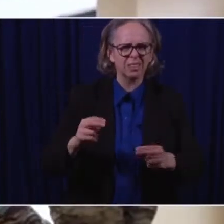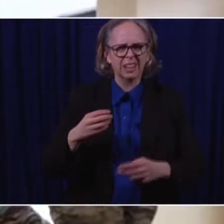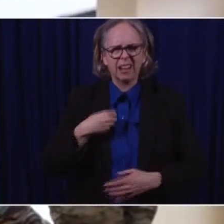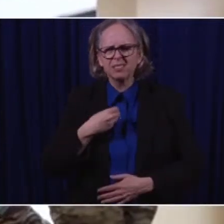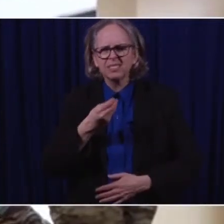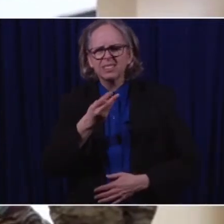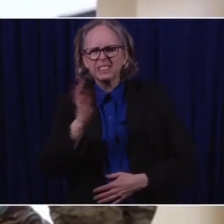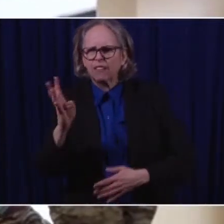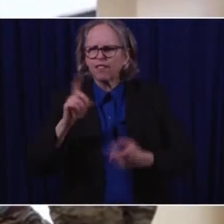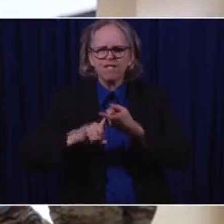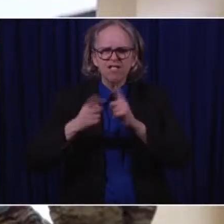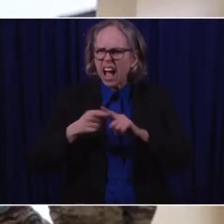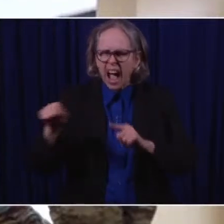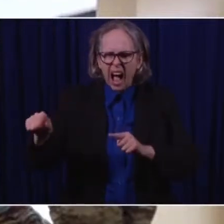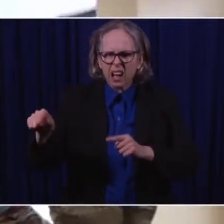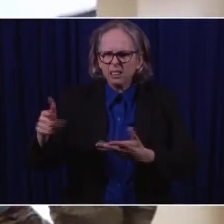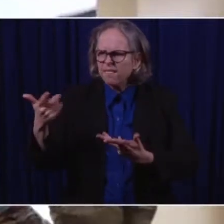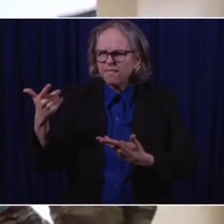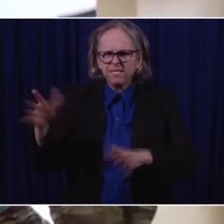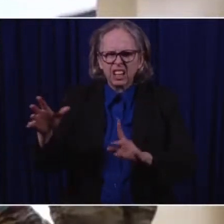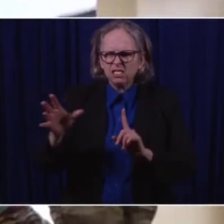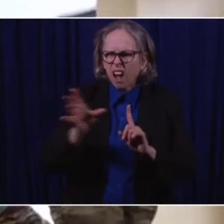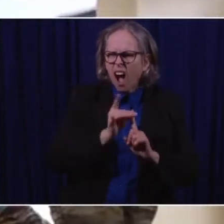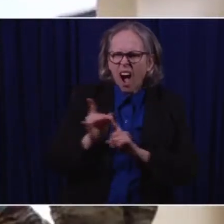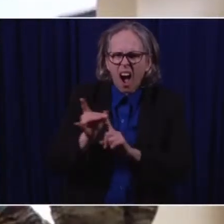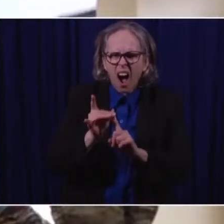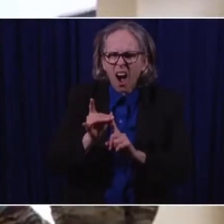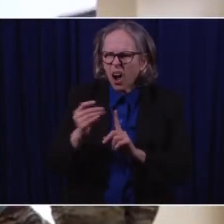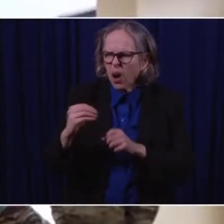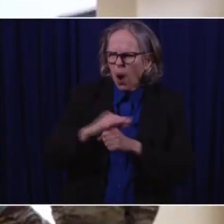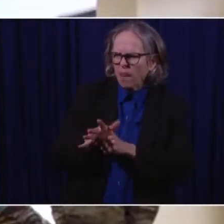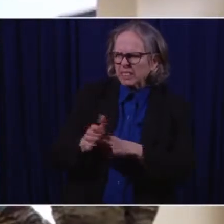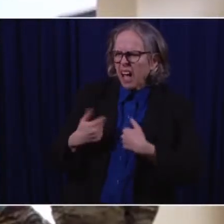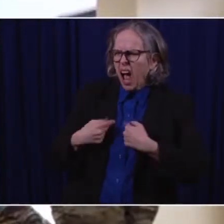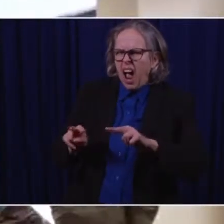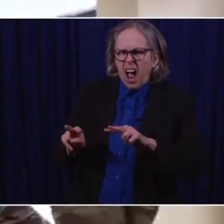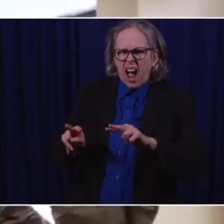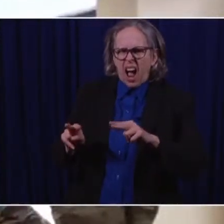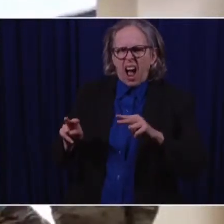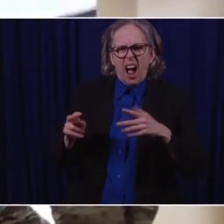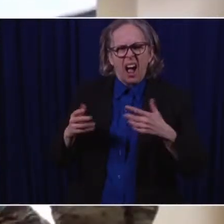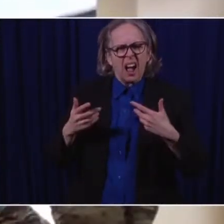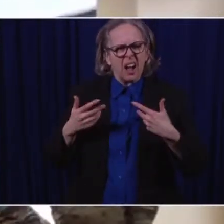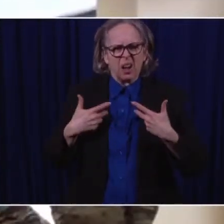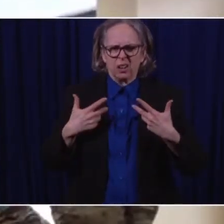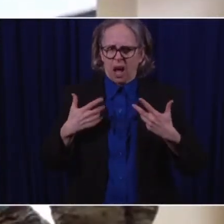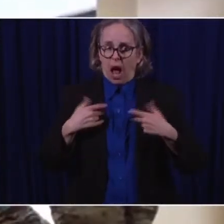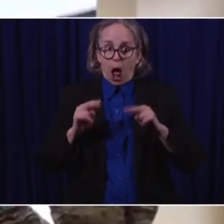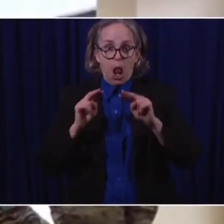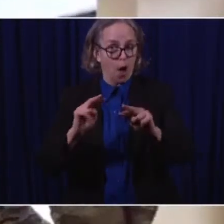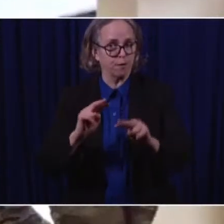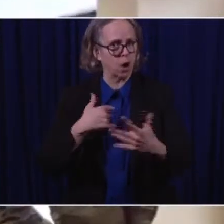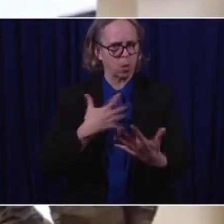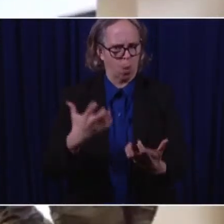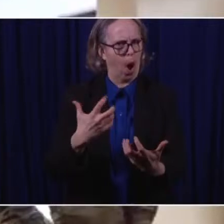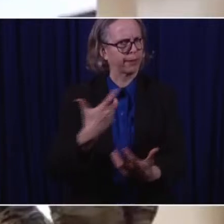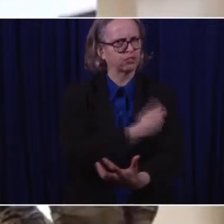COVID. So Oh, I know really? how disease can be. So I'm looking forward to having this. It's very